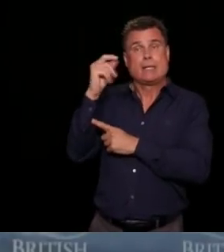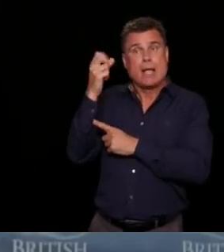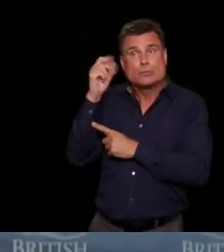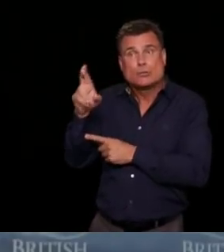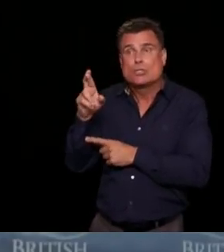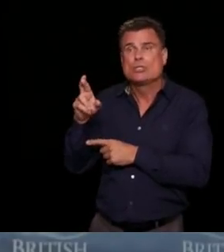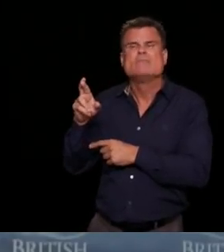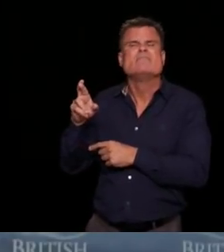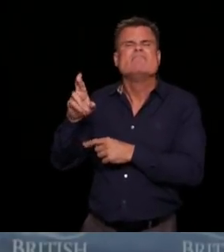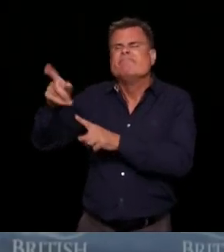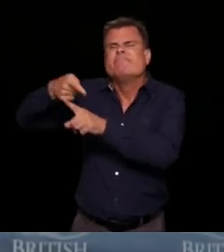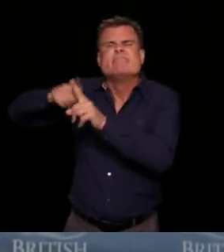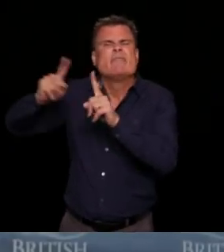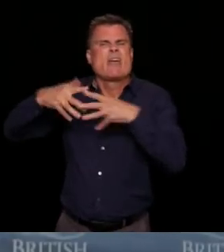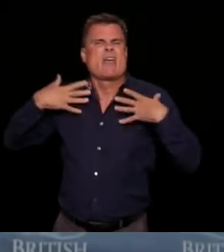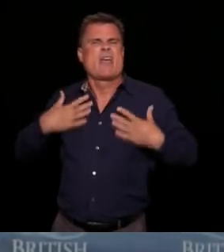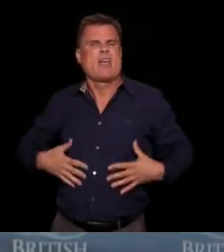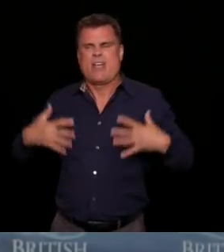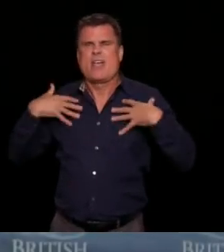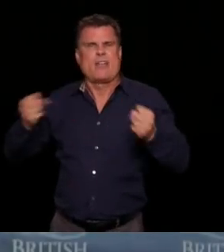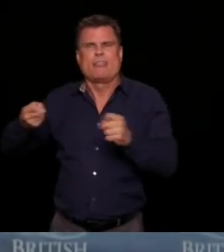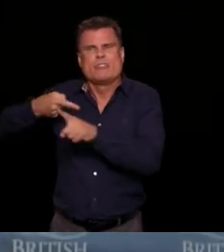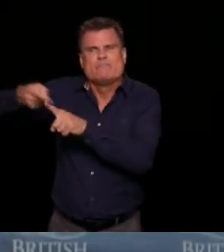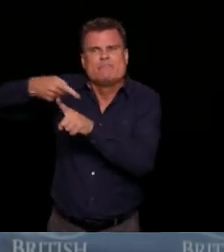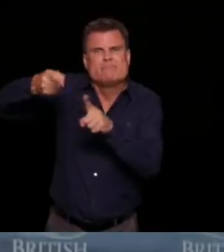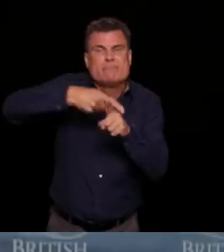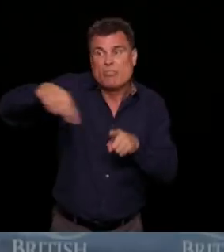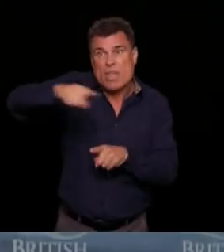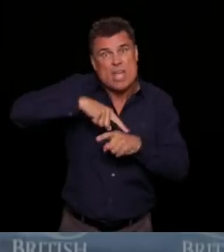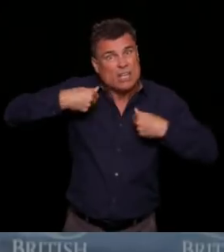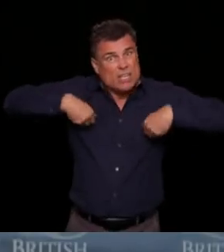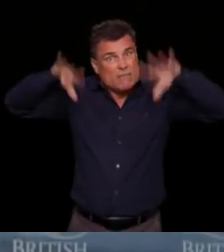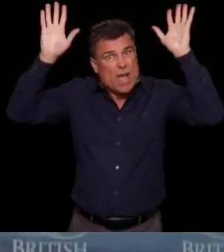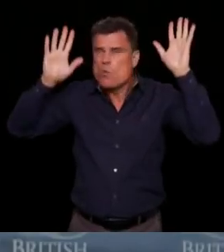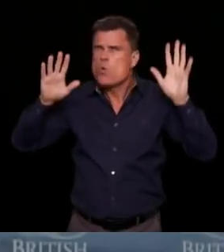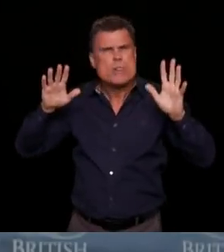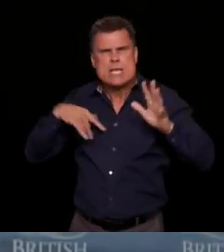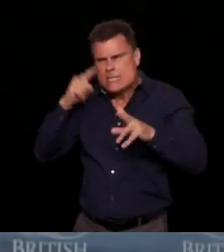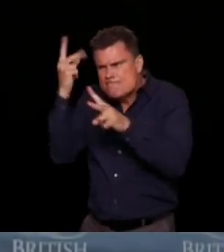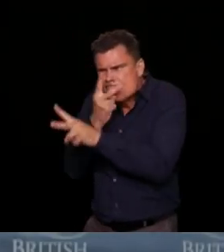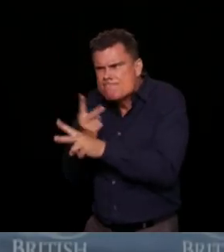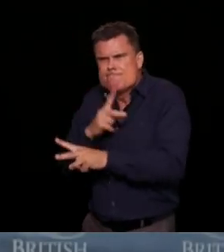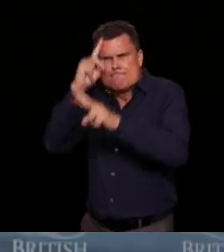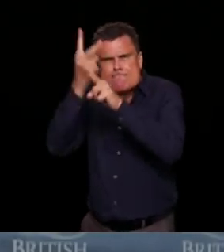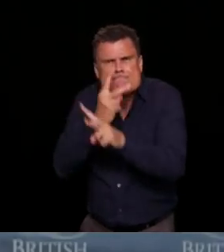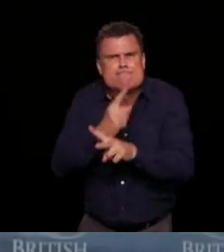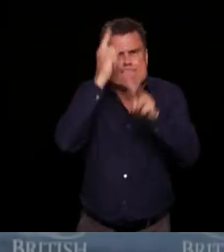specialized agencies and the health authorities fight. They fight to do better. So do their patients, and so do their